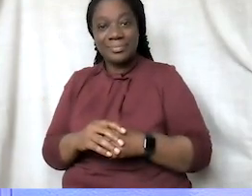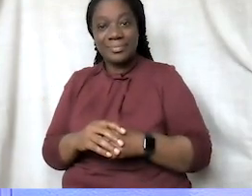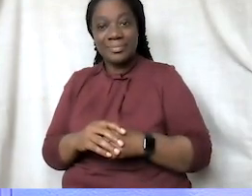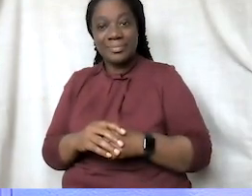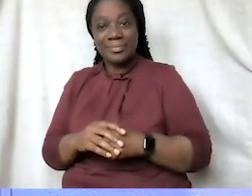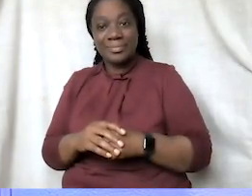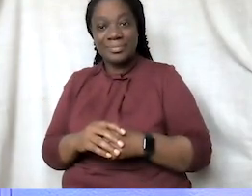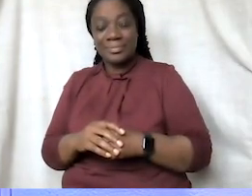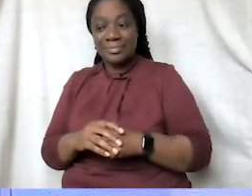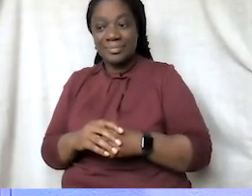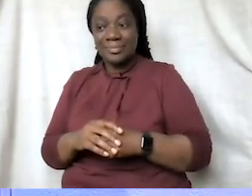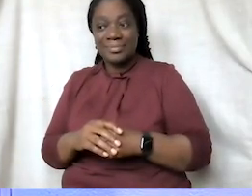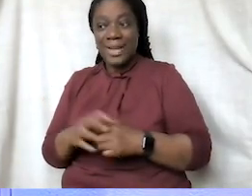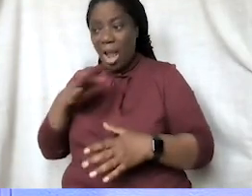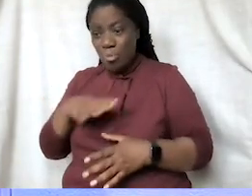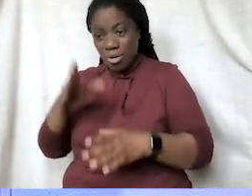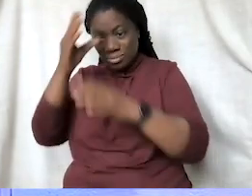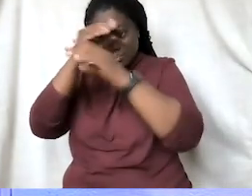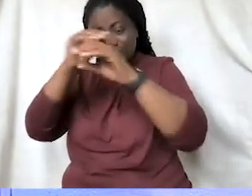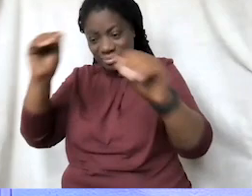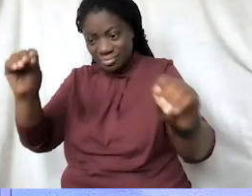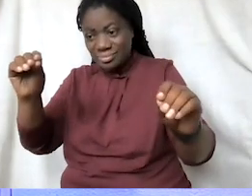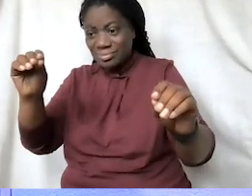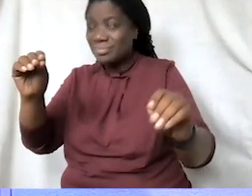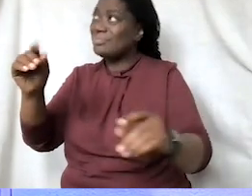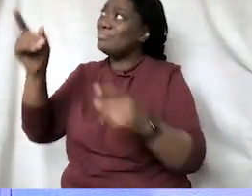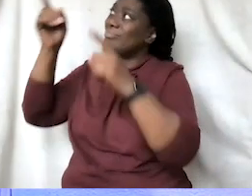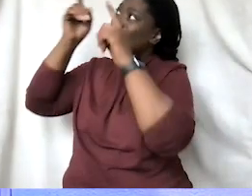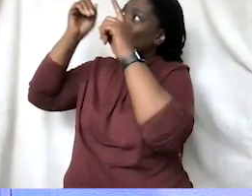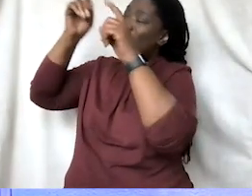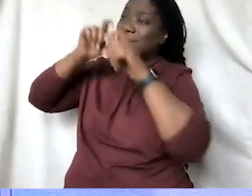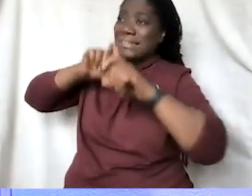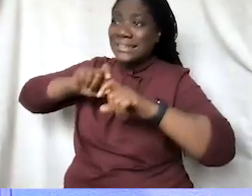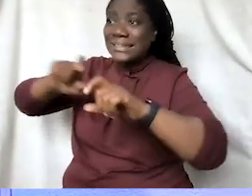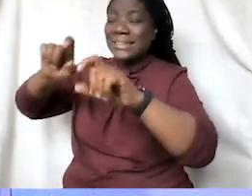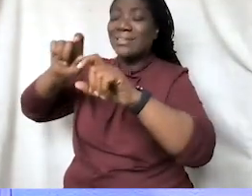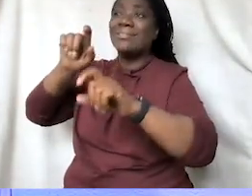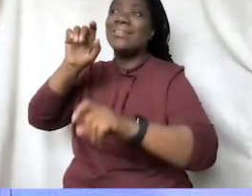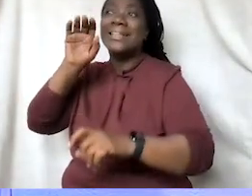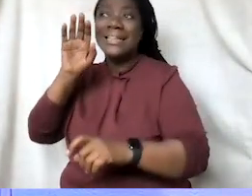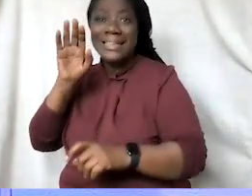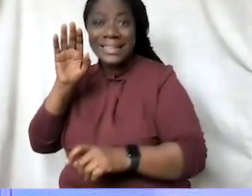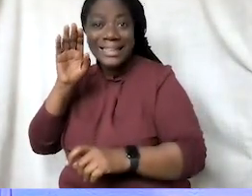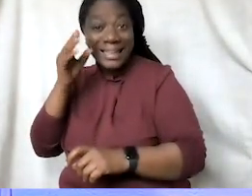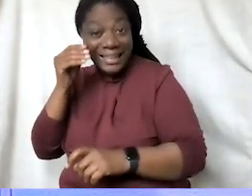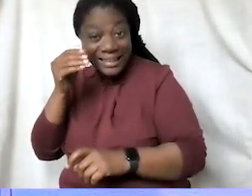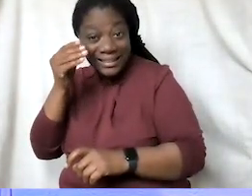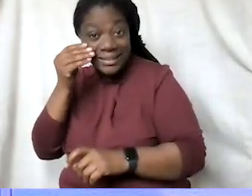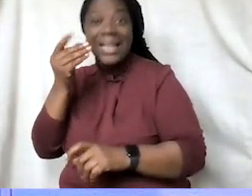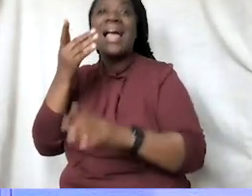let you know that God still hears and answers